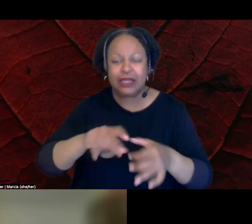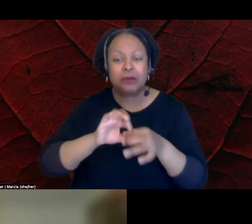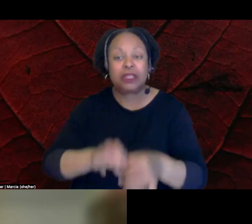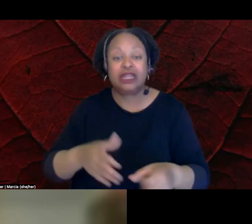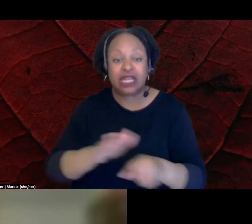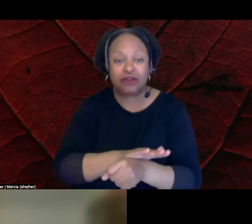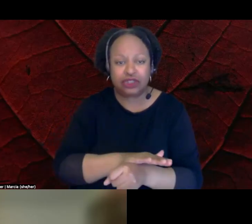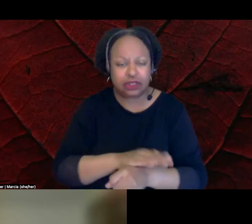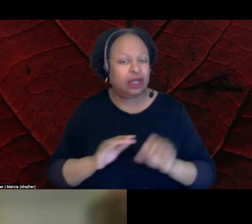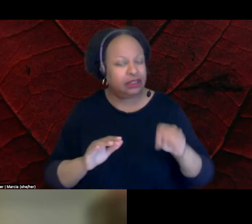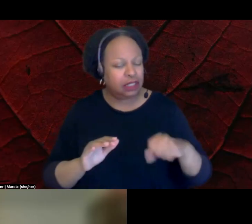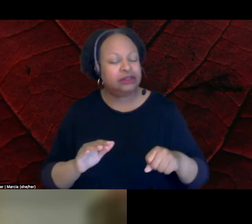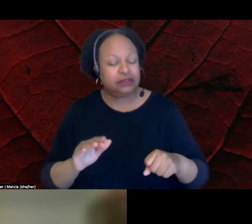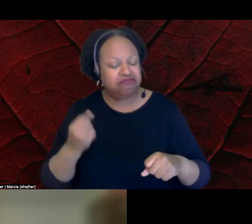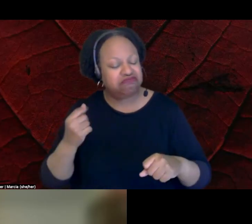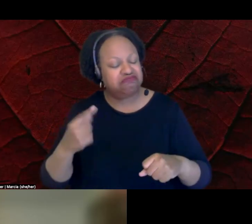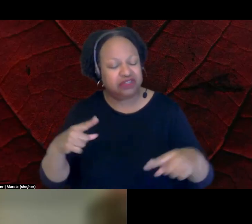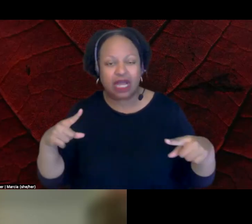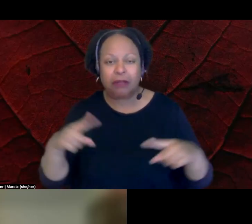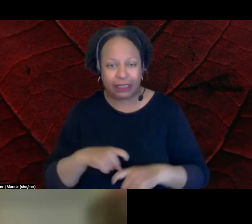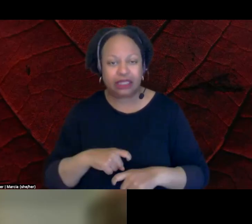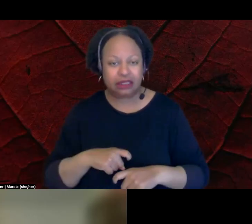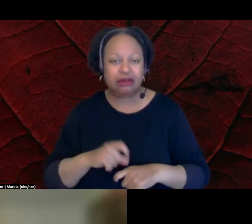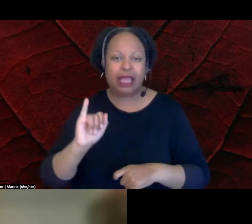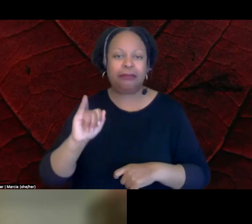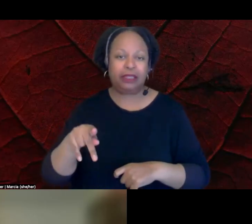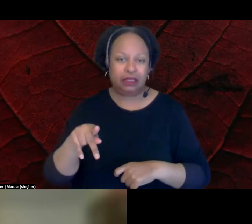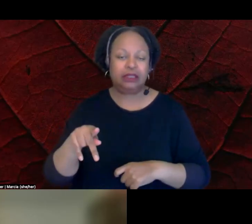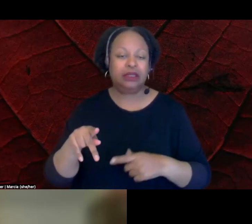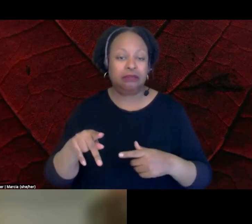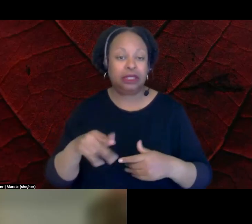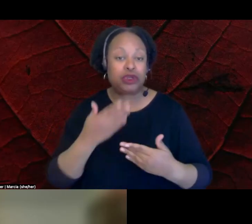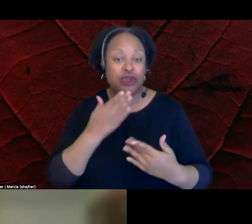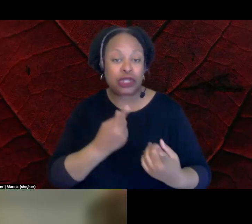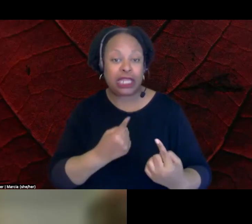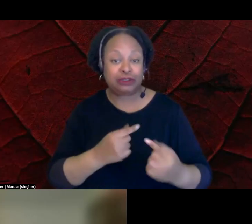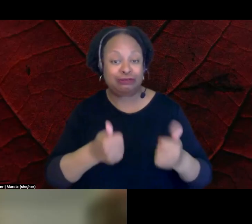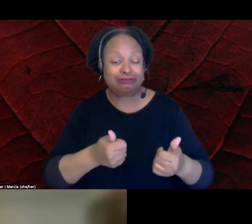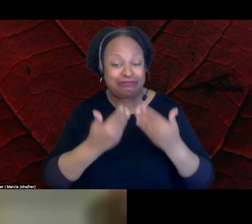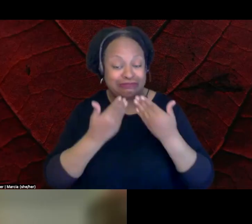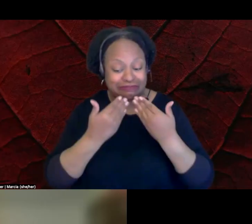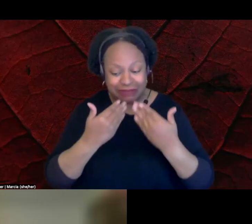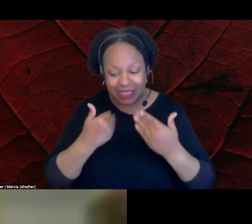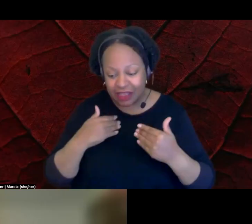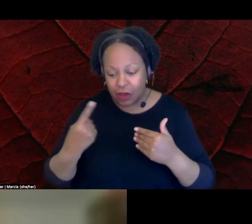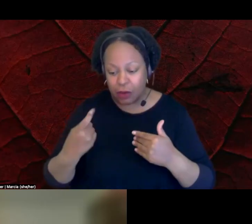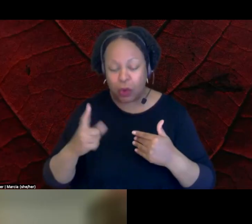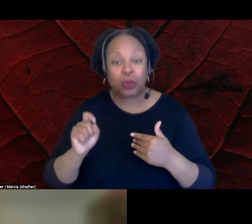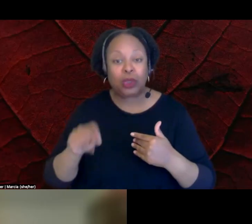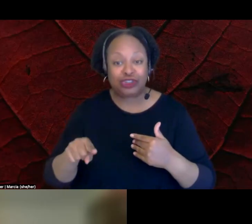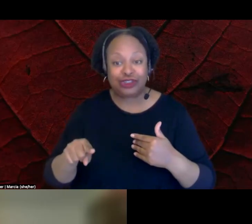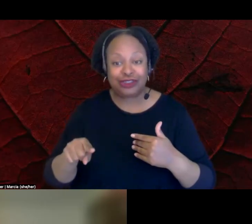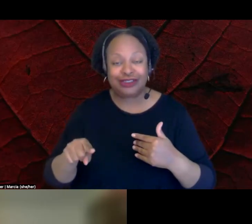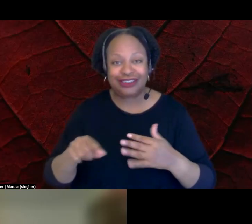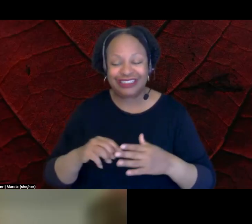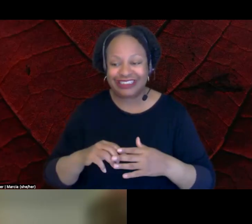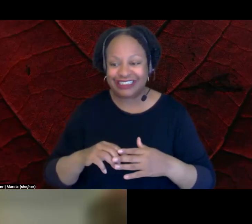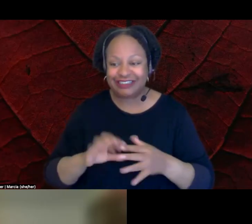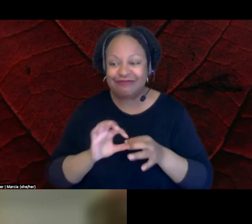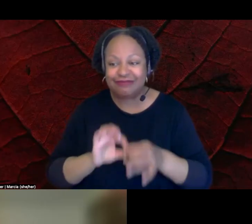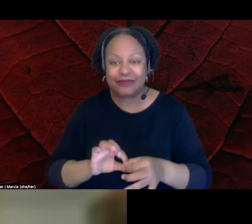kind of complicated space, but that, yeah, you answered it great. We also have one more question